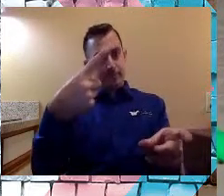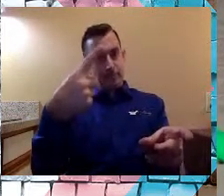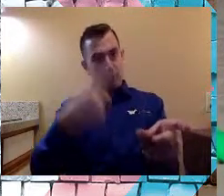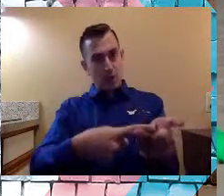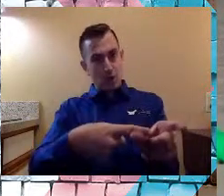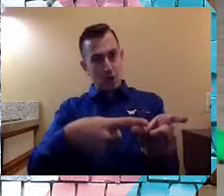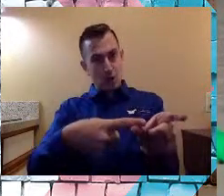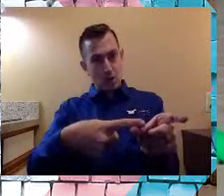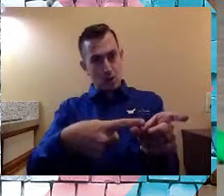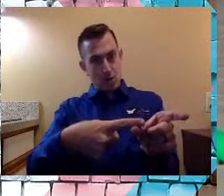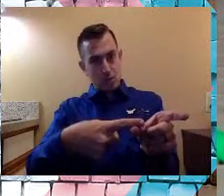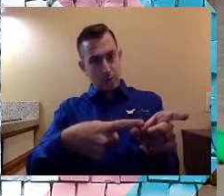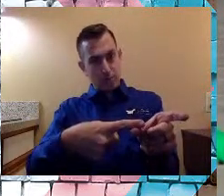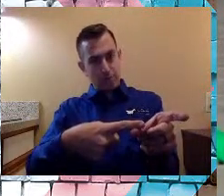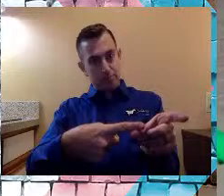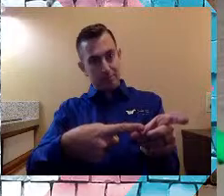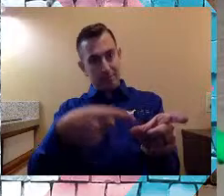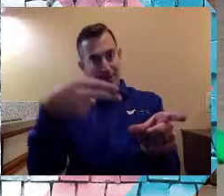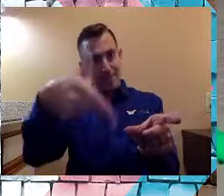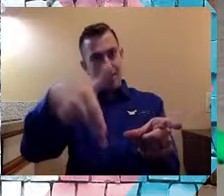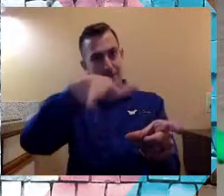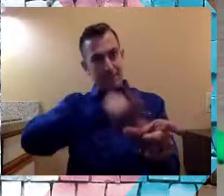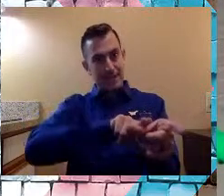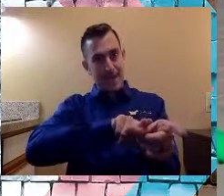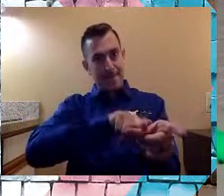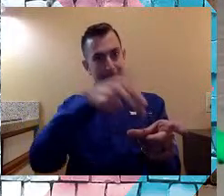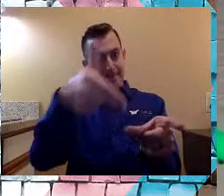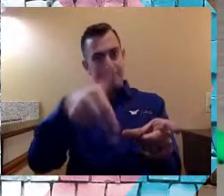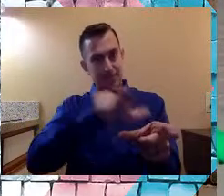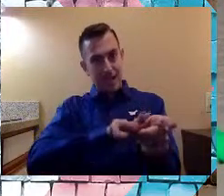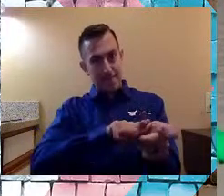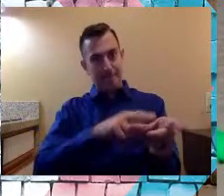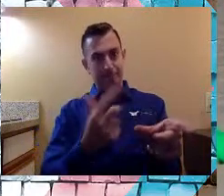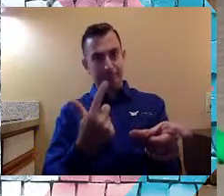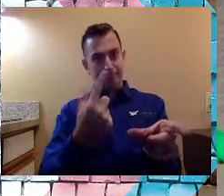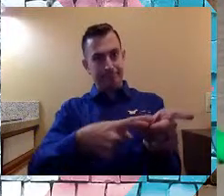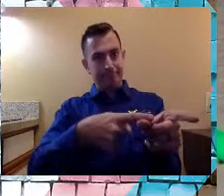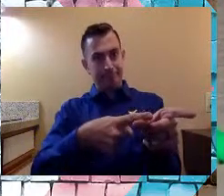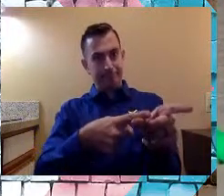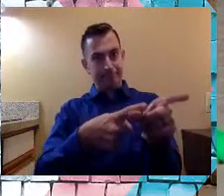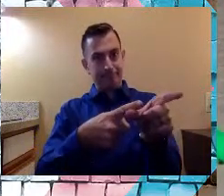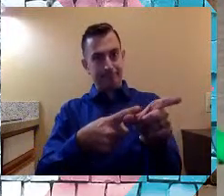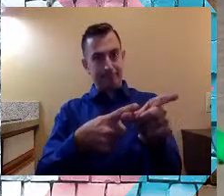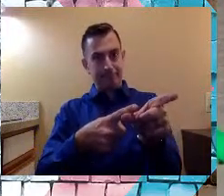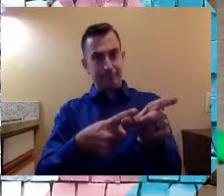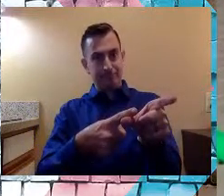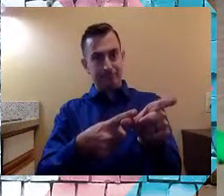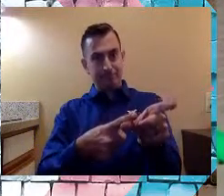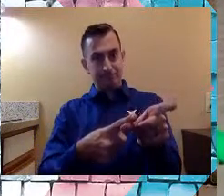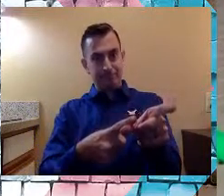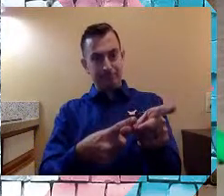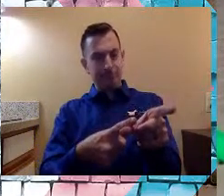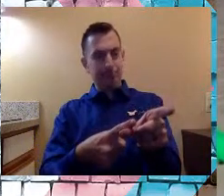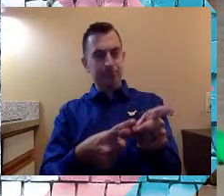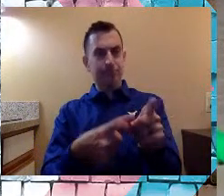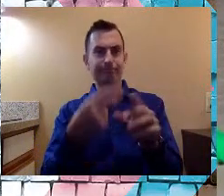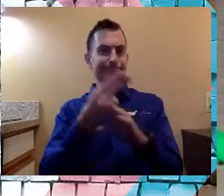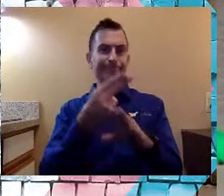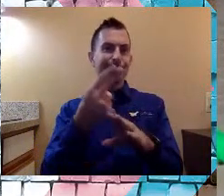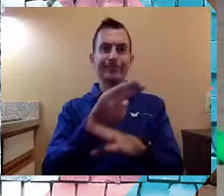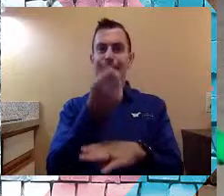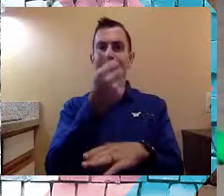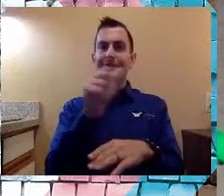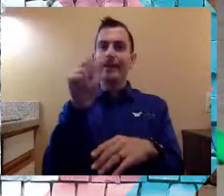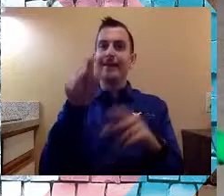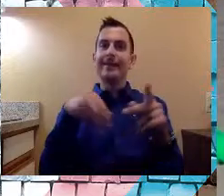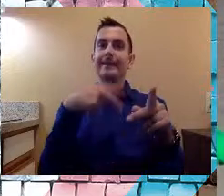bit. And then I'm gonna take some tape and I'm gonna stick it right on. You can use almost any kind of tape. You could